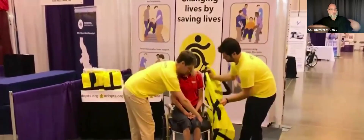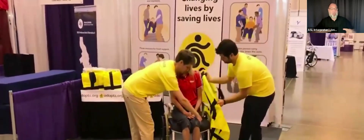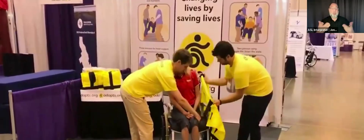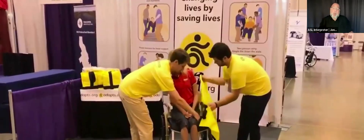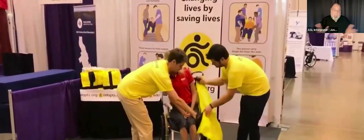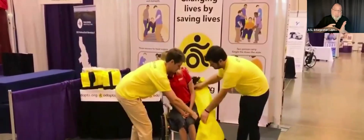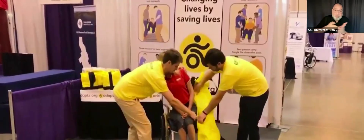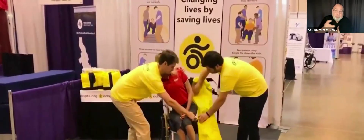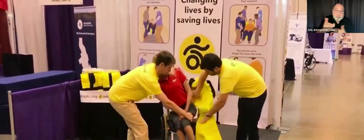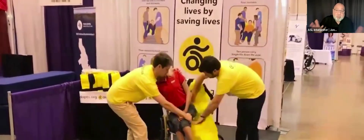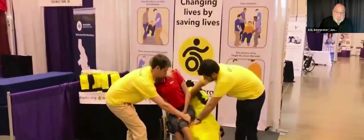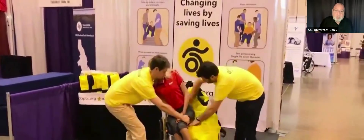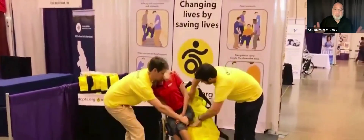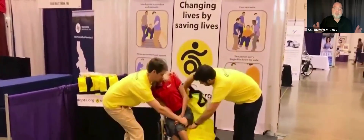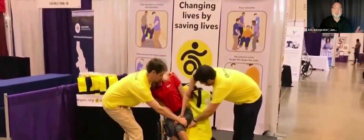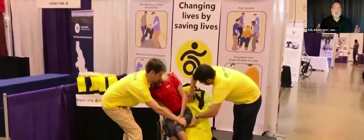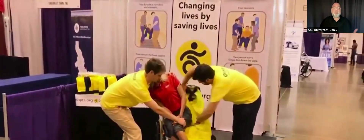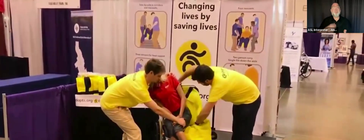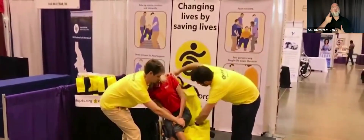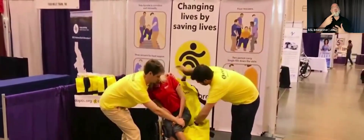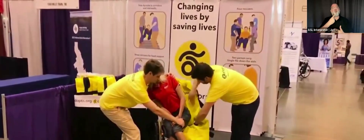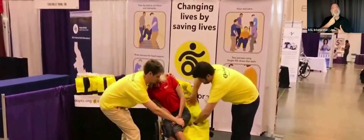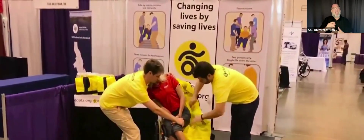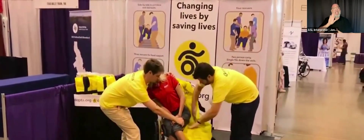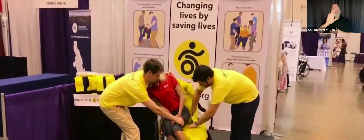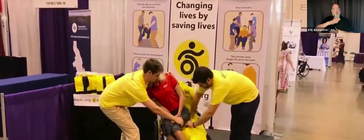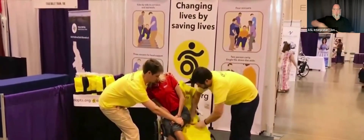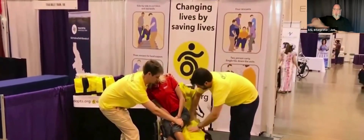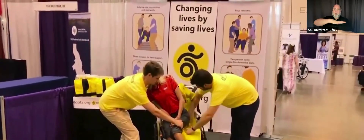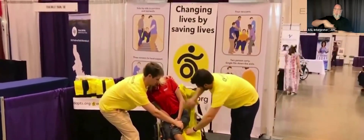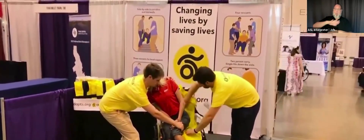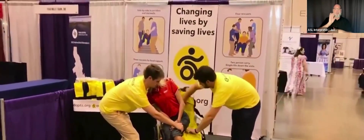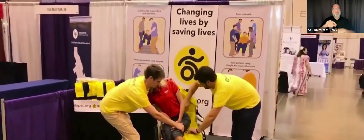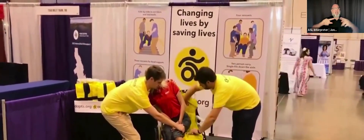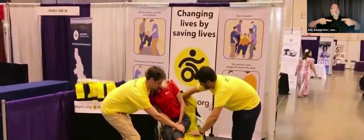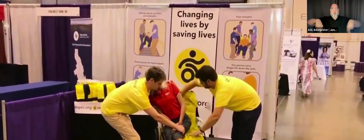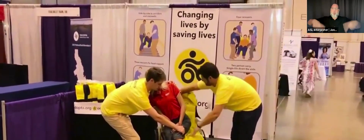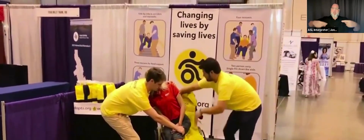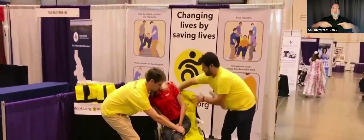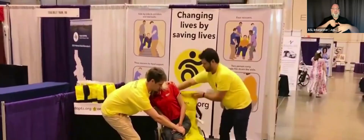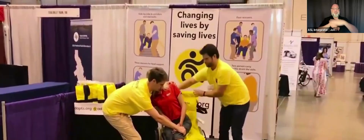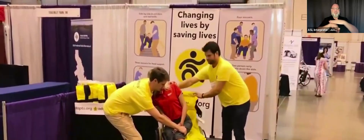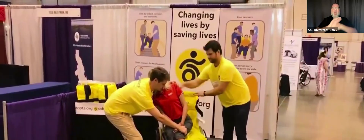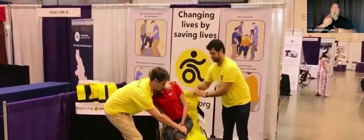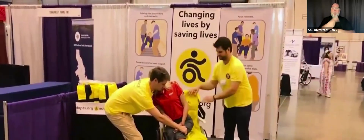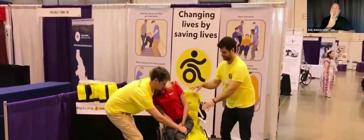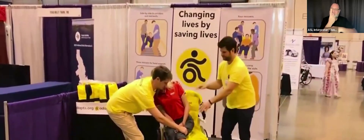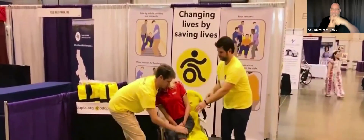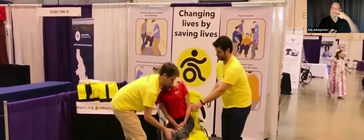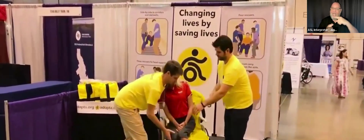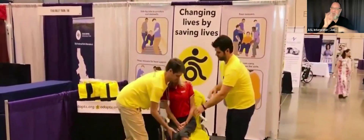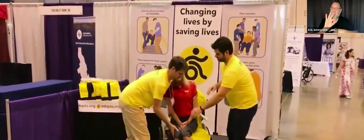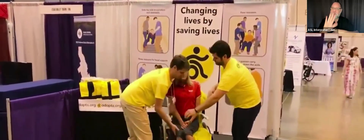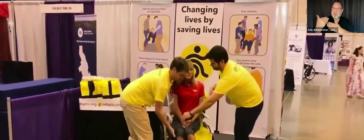your property is wheelchair accessible is only half the effort needed to be truly accessible. What's